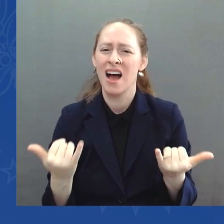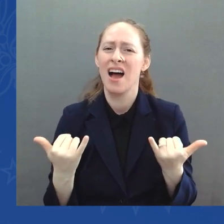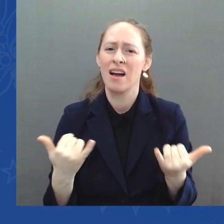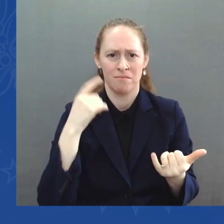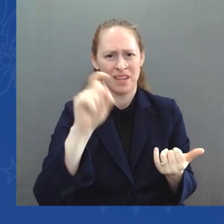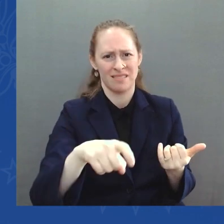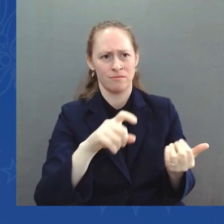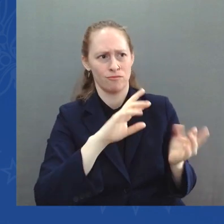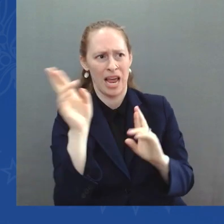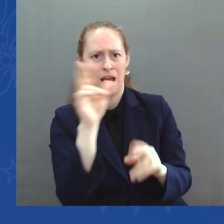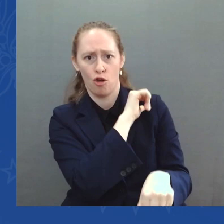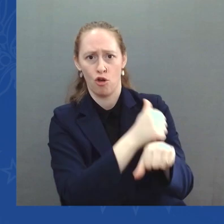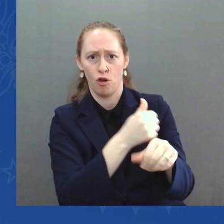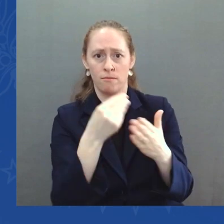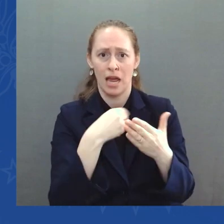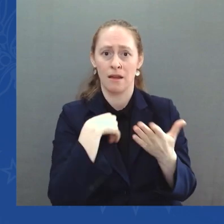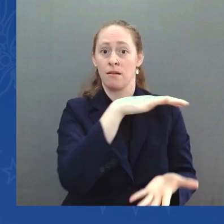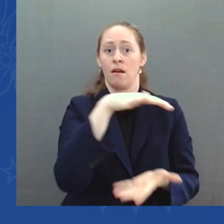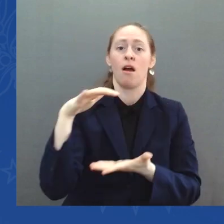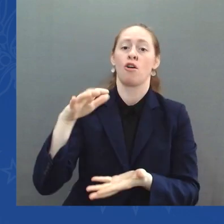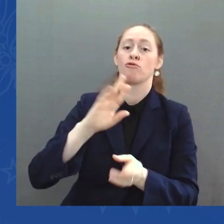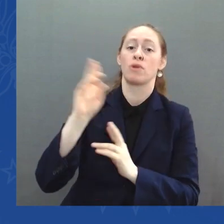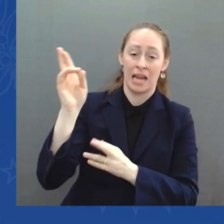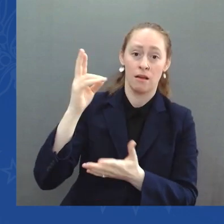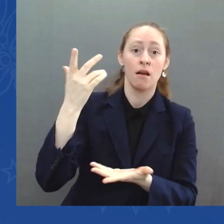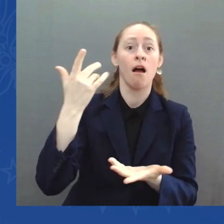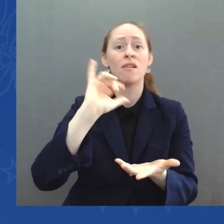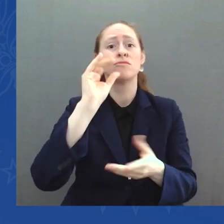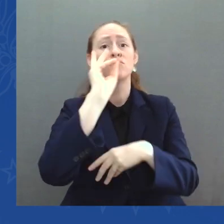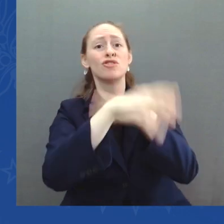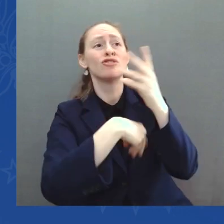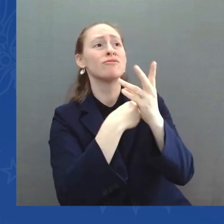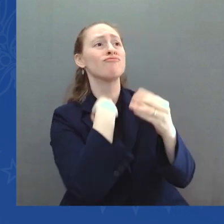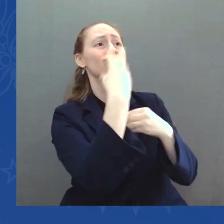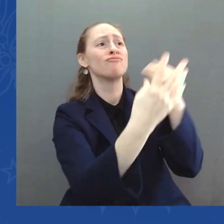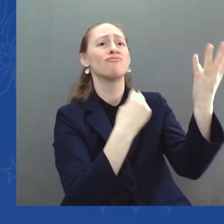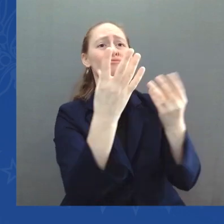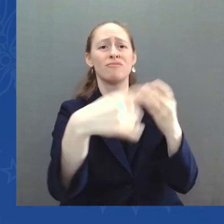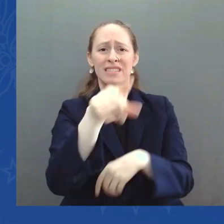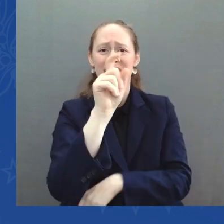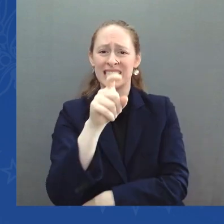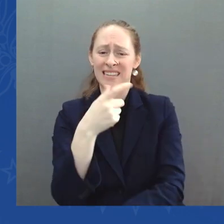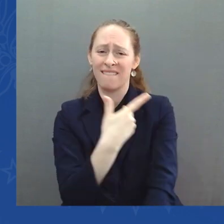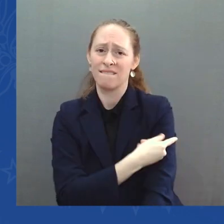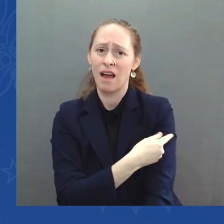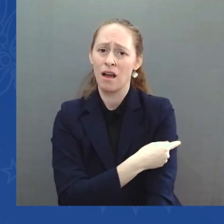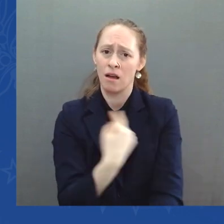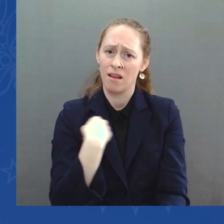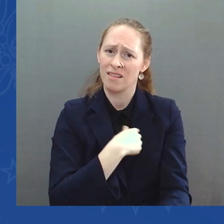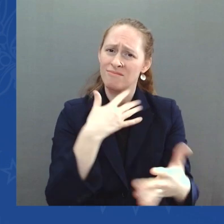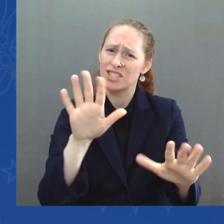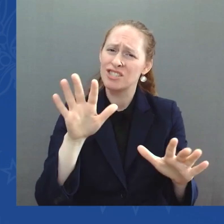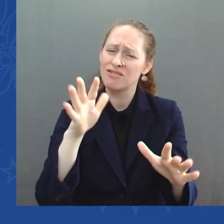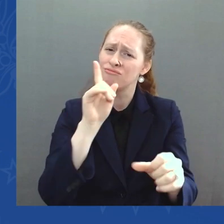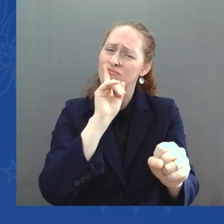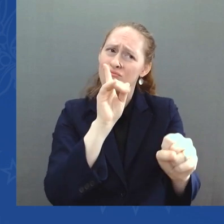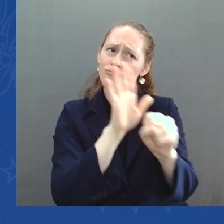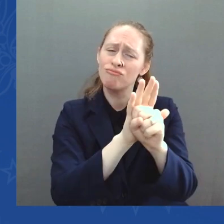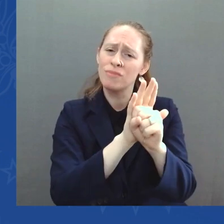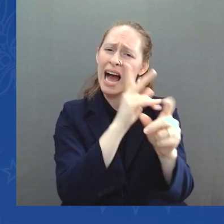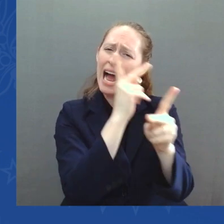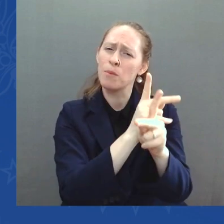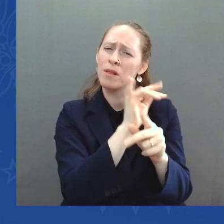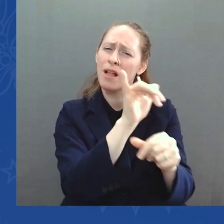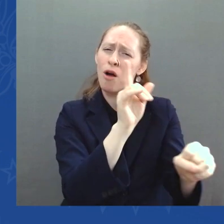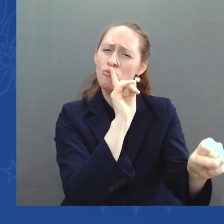made. It's critical to our ability to protect against new variants. There's no wall you can build high enough to keep out a